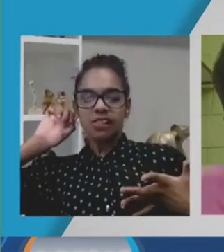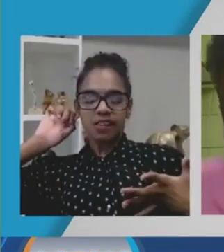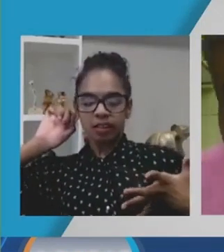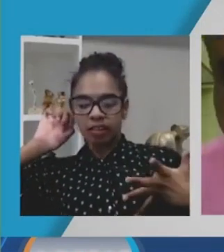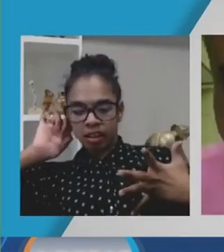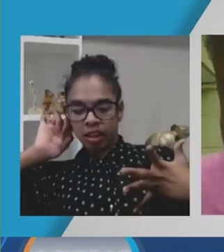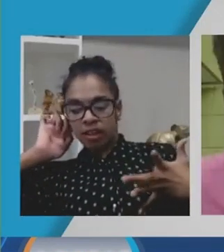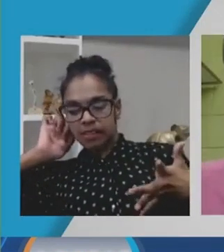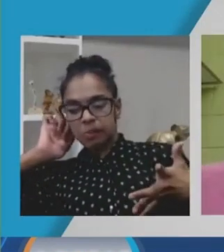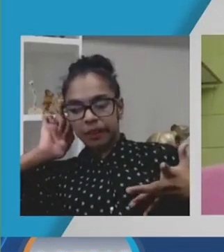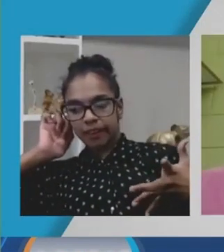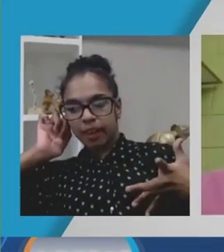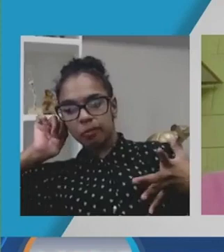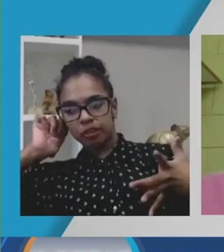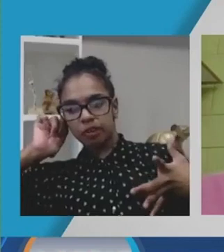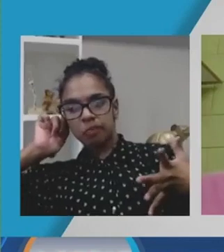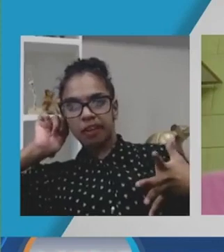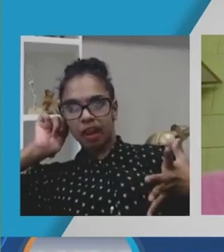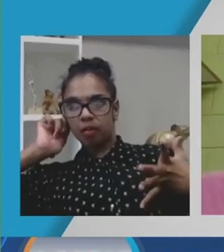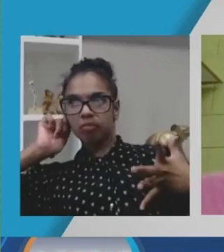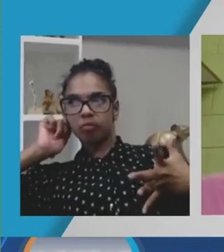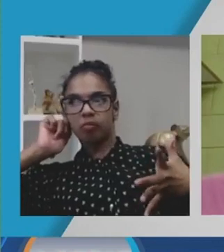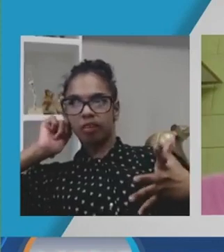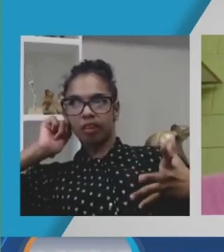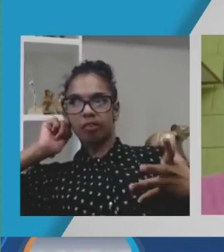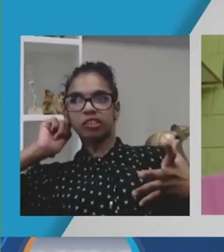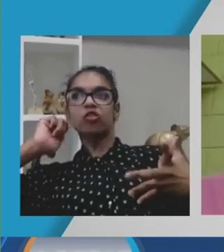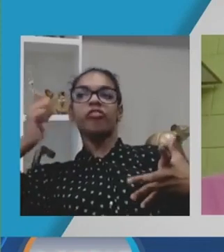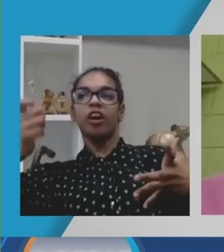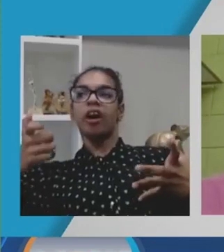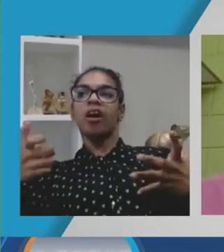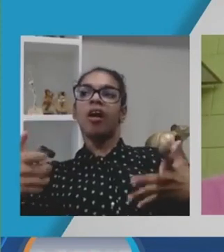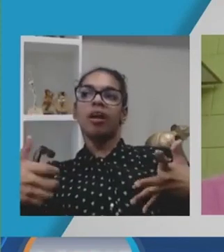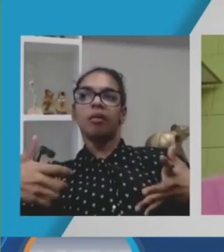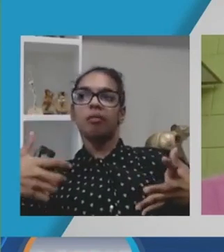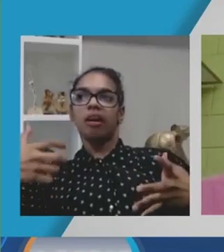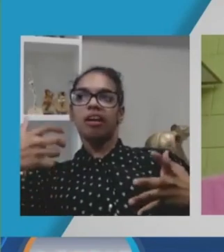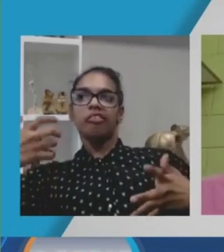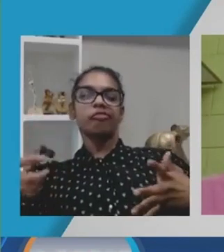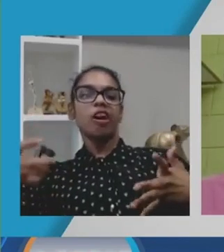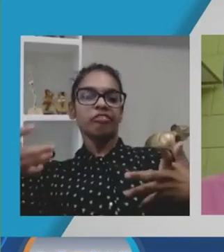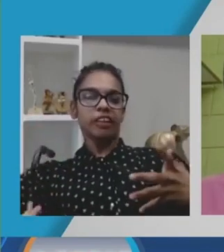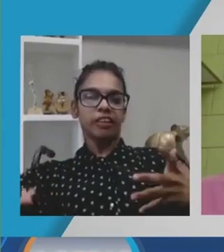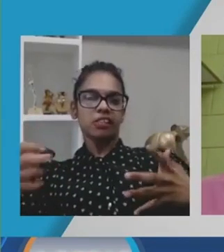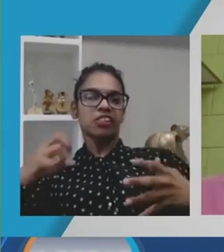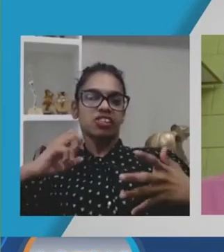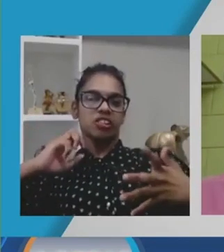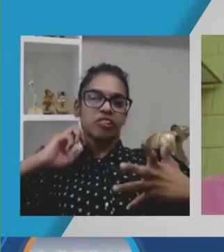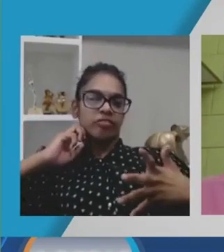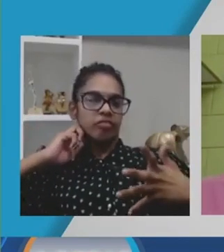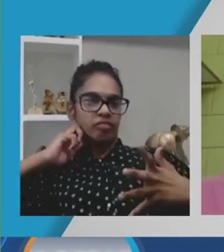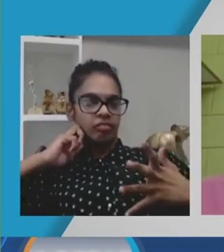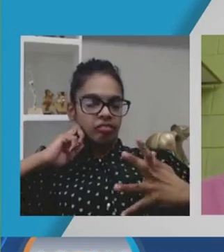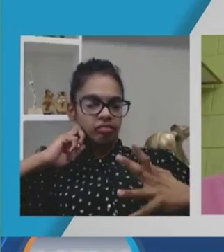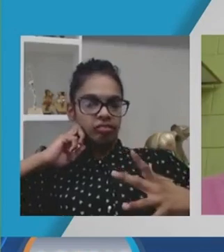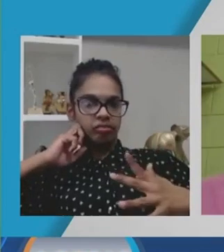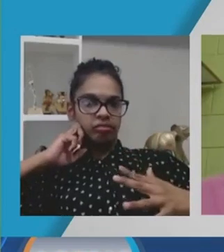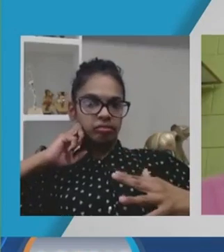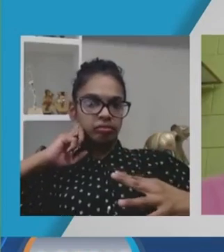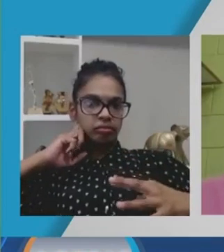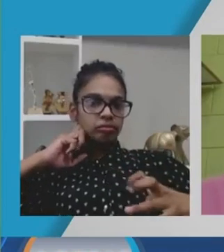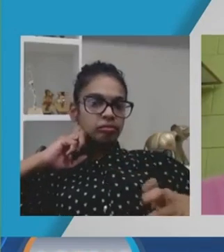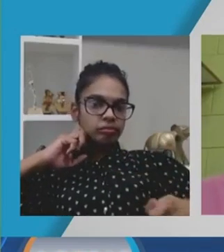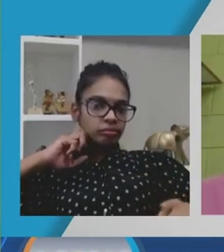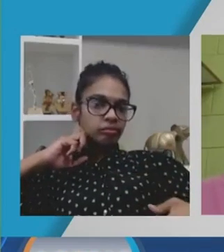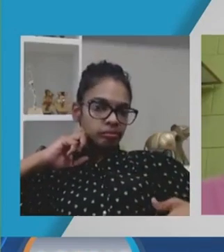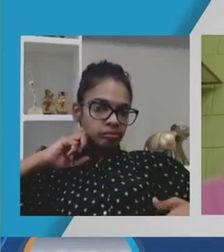how has the disability community been so far involved in this initiative? So